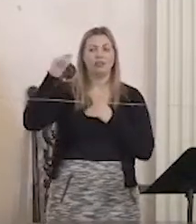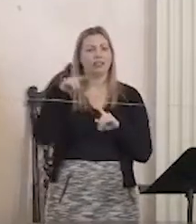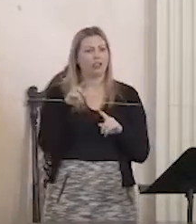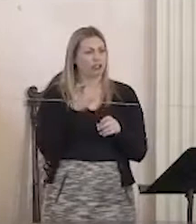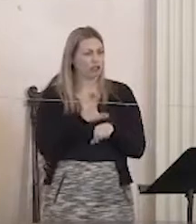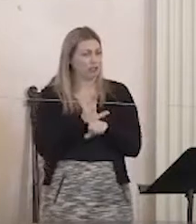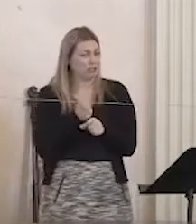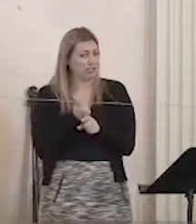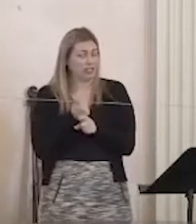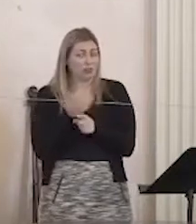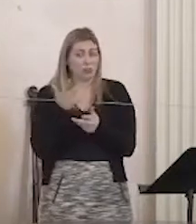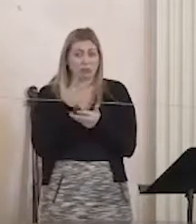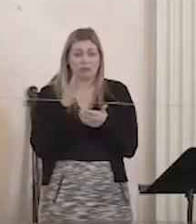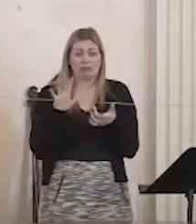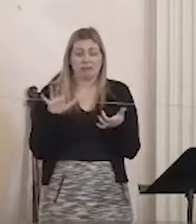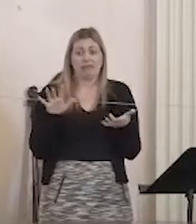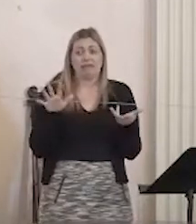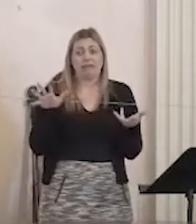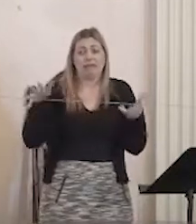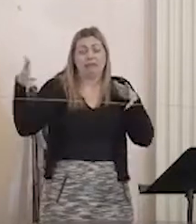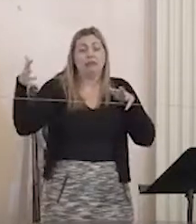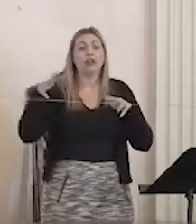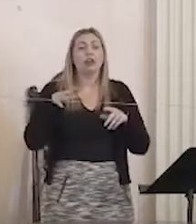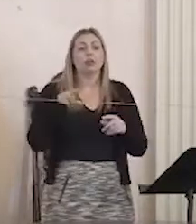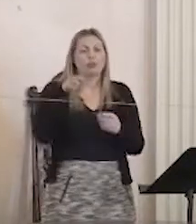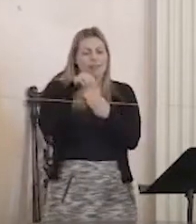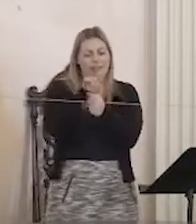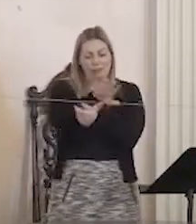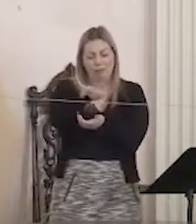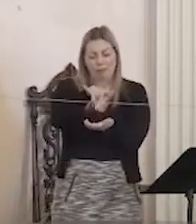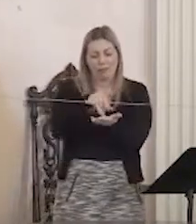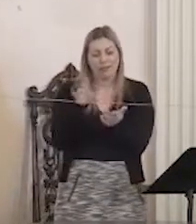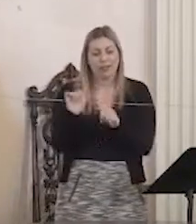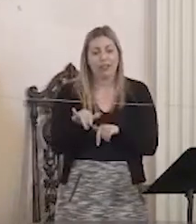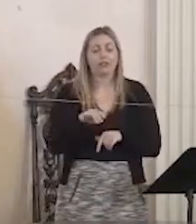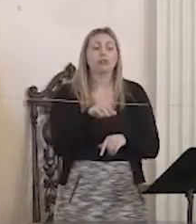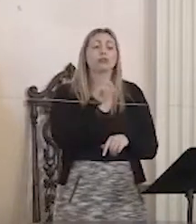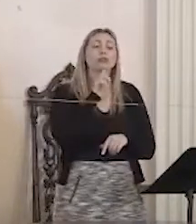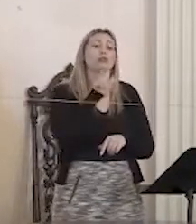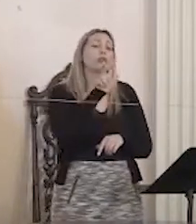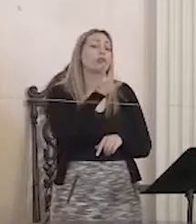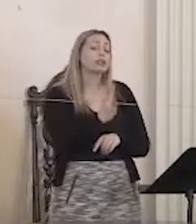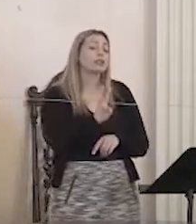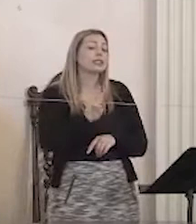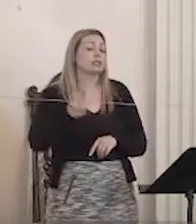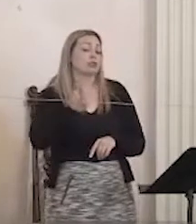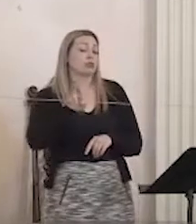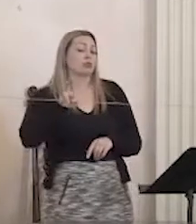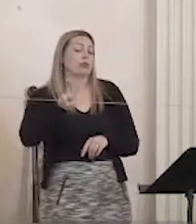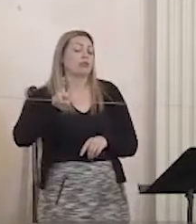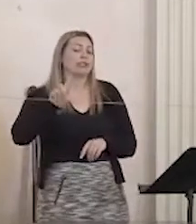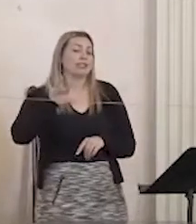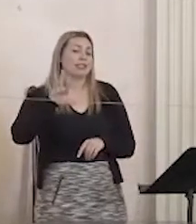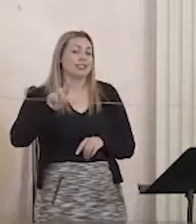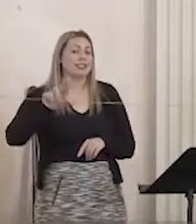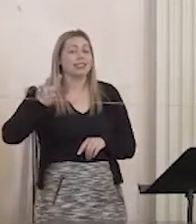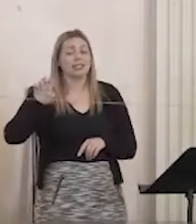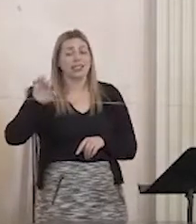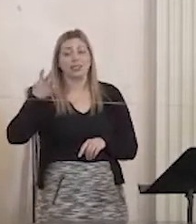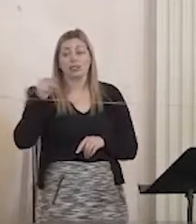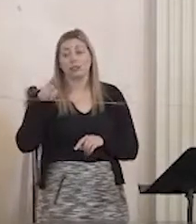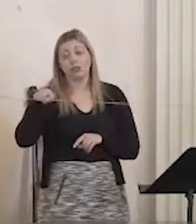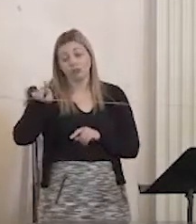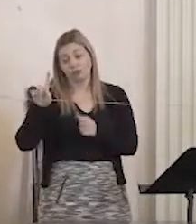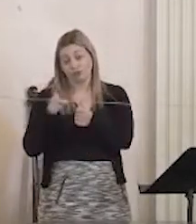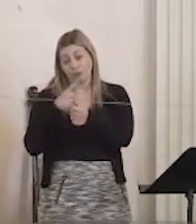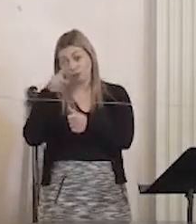So into this milieu arrive the 36-year-old Reverend David Eaton, the first black minister to be called